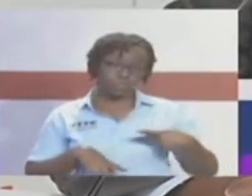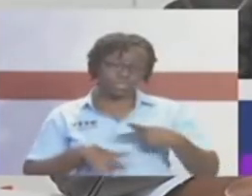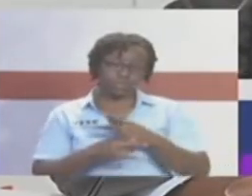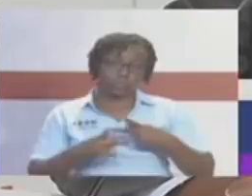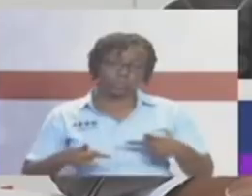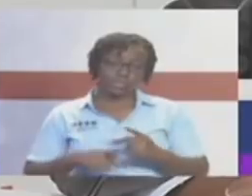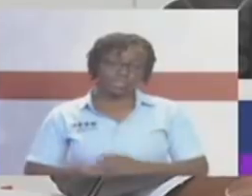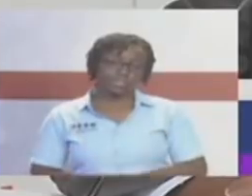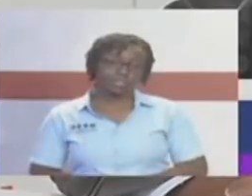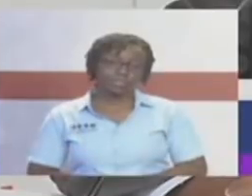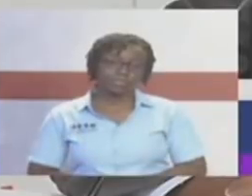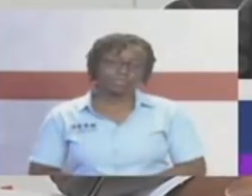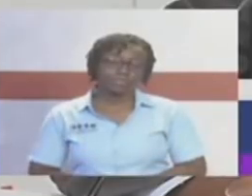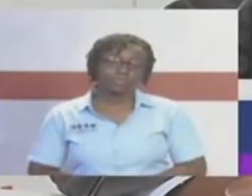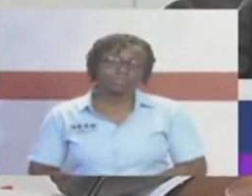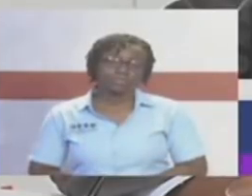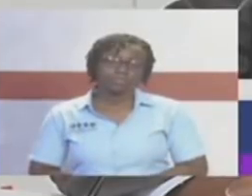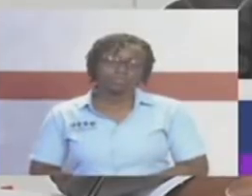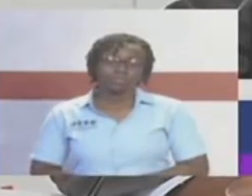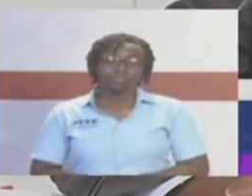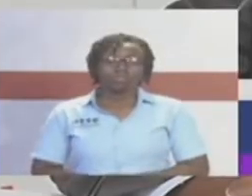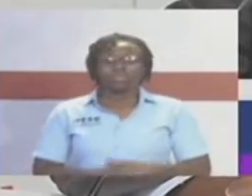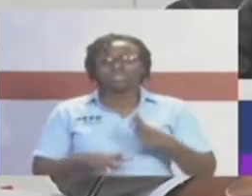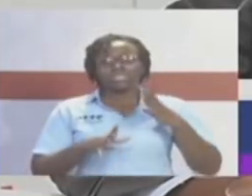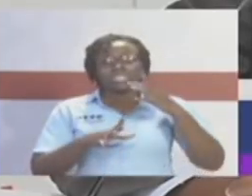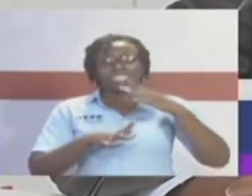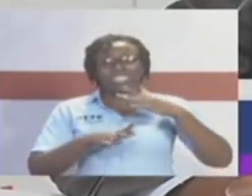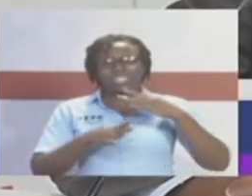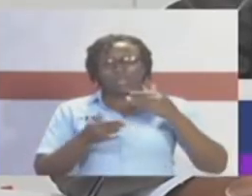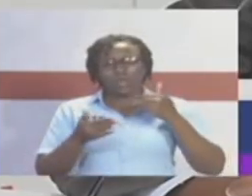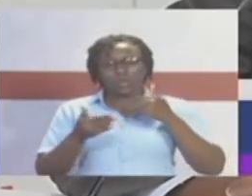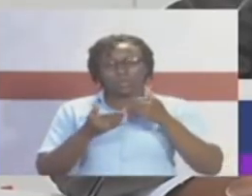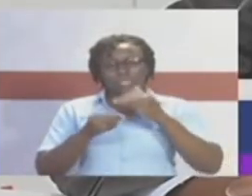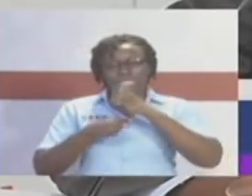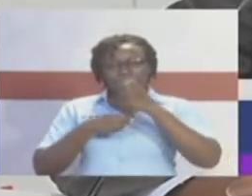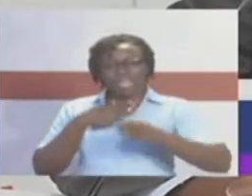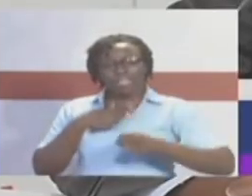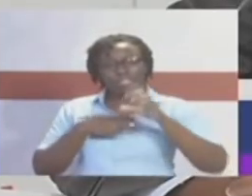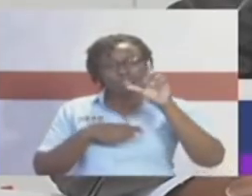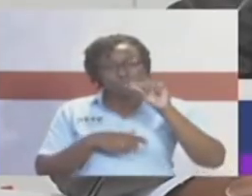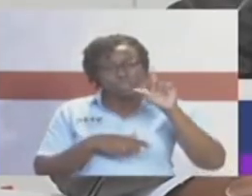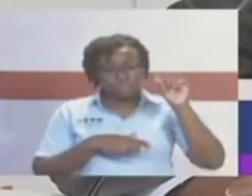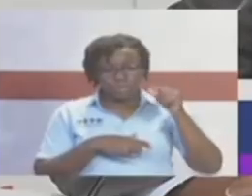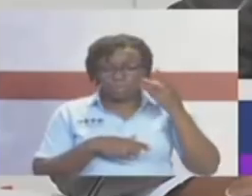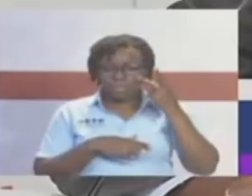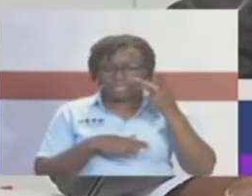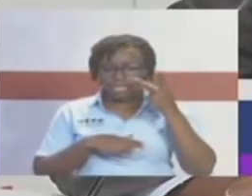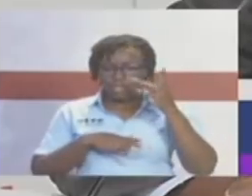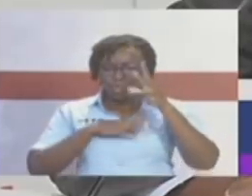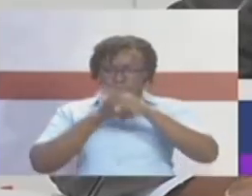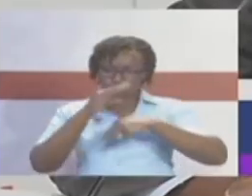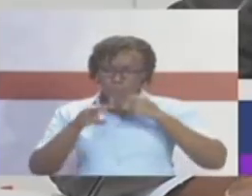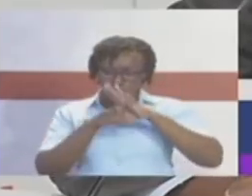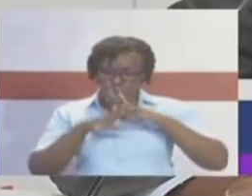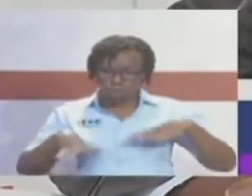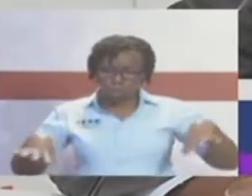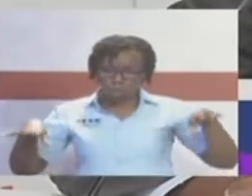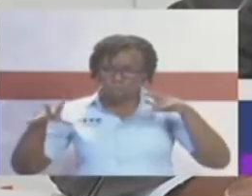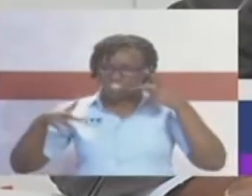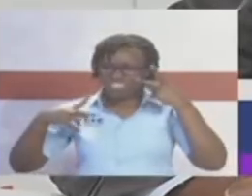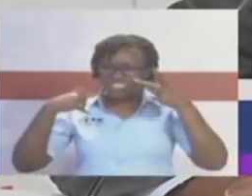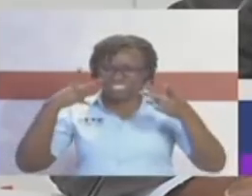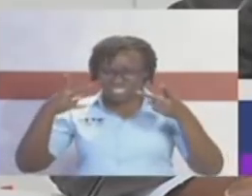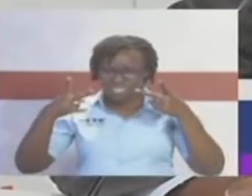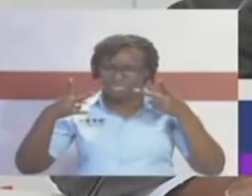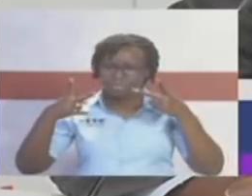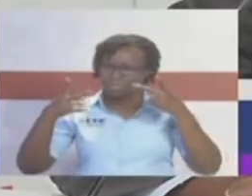By the end of 2020, we started to see studies from around the world, and we were getting a better handle on